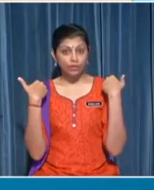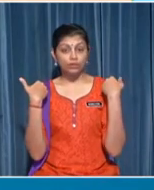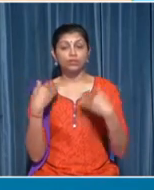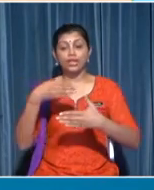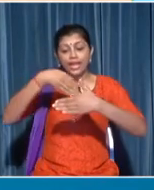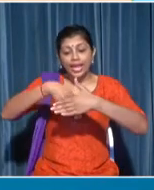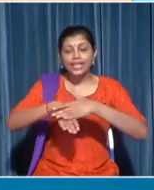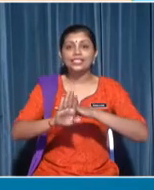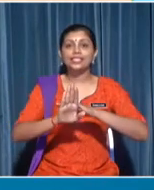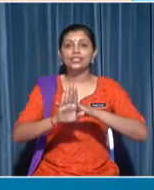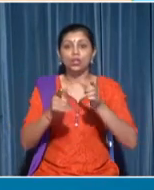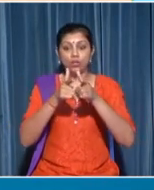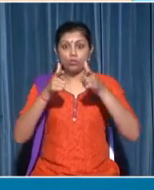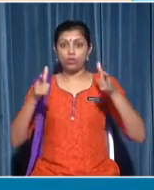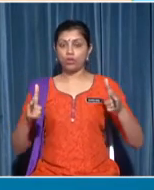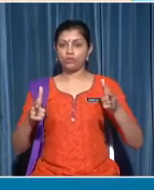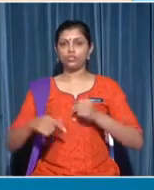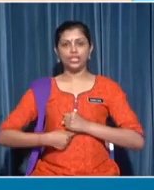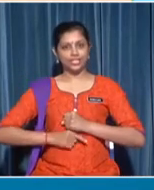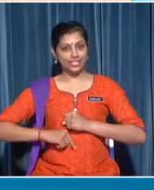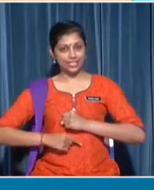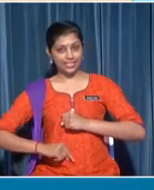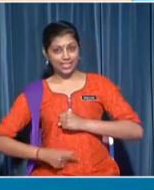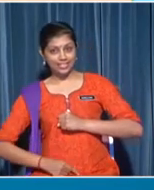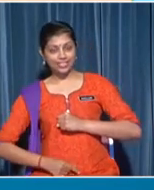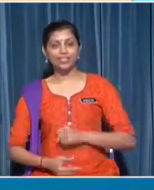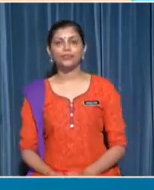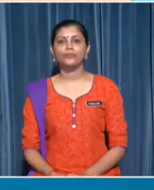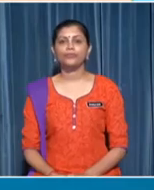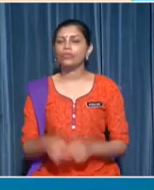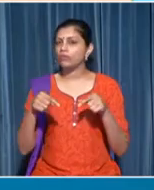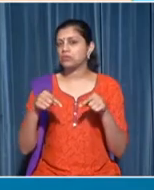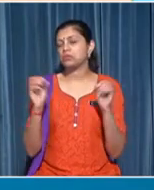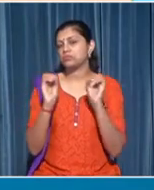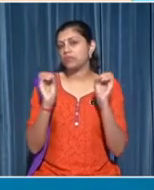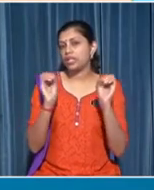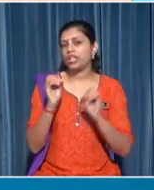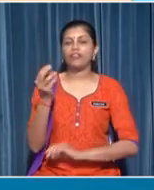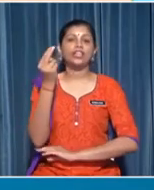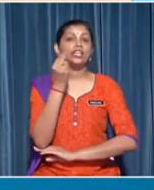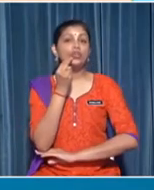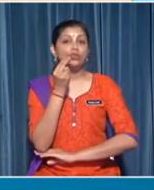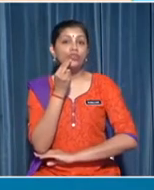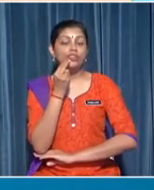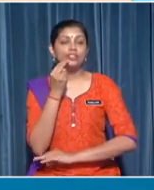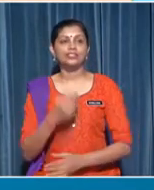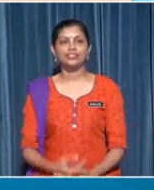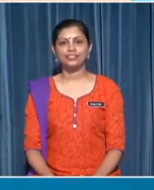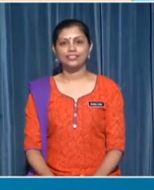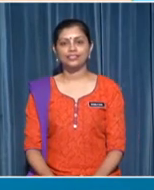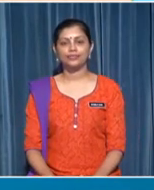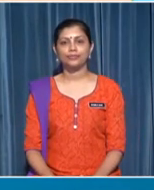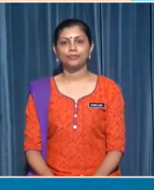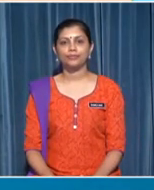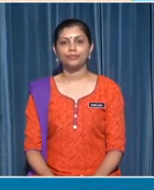then enter our large intestine. These leftovers do not contain any more